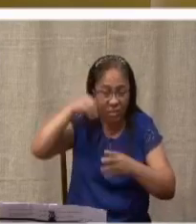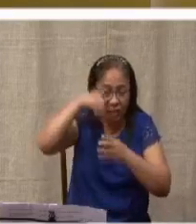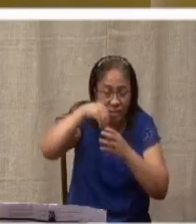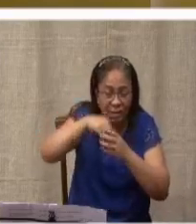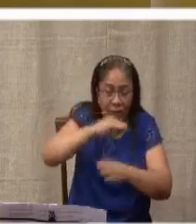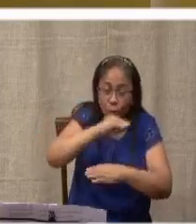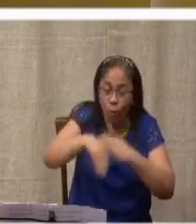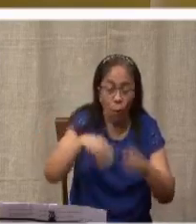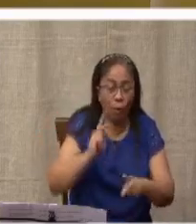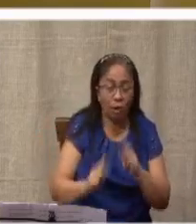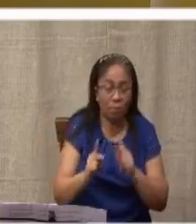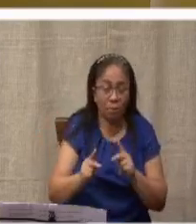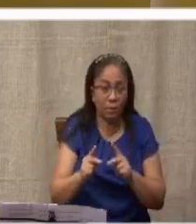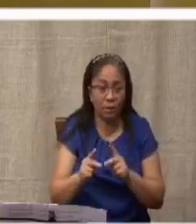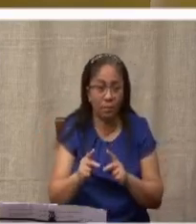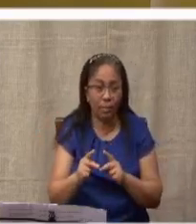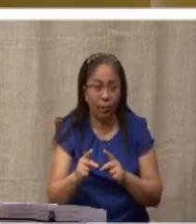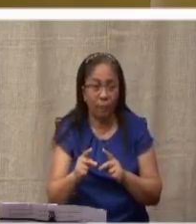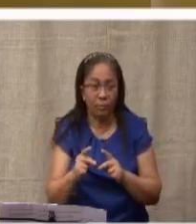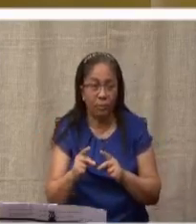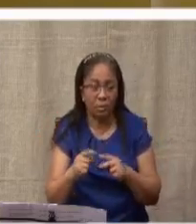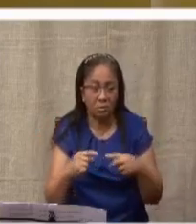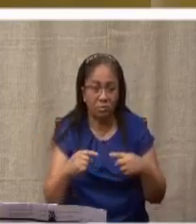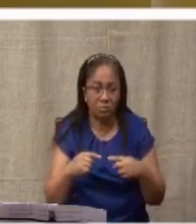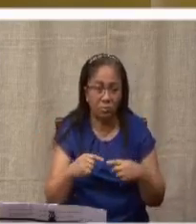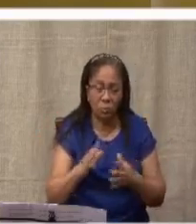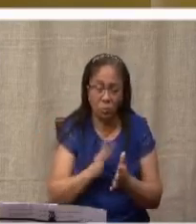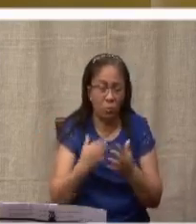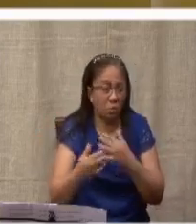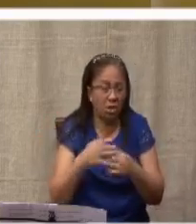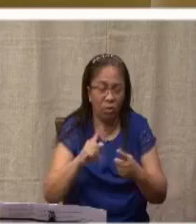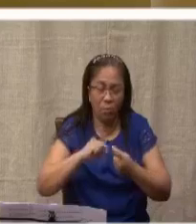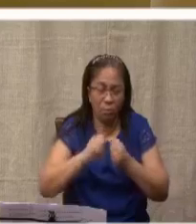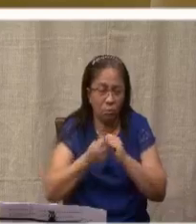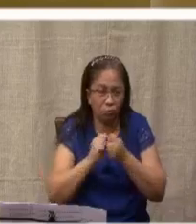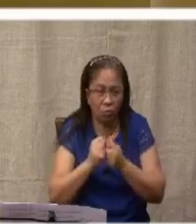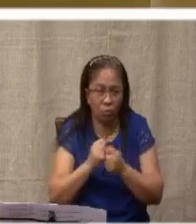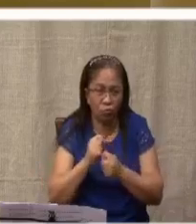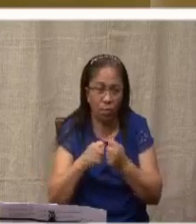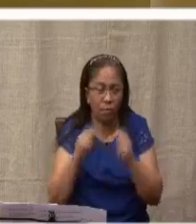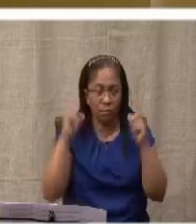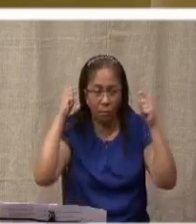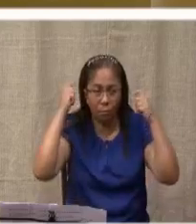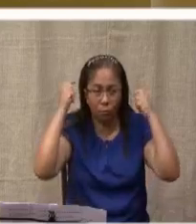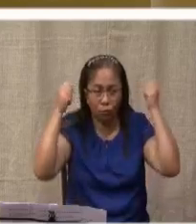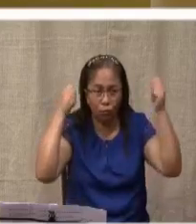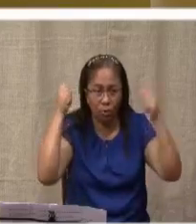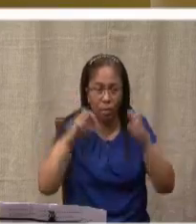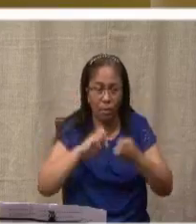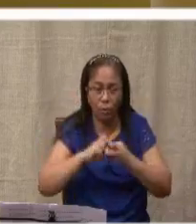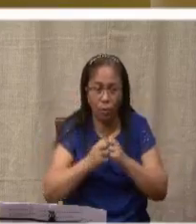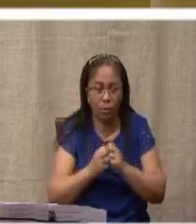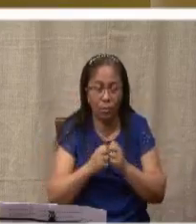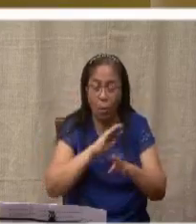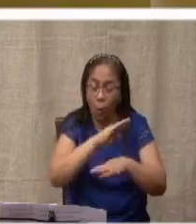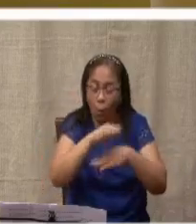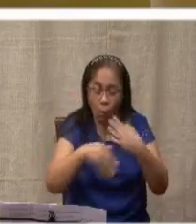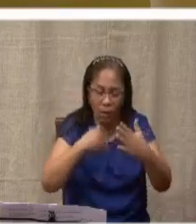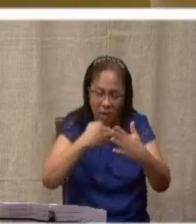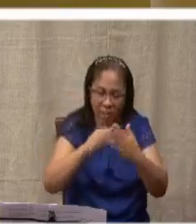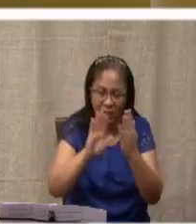everyone who was who was in in in any kind of trouble or the other they were all there at the door of this dharma so this